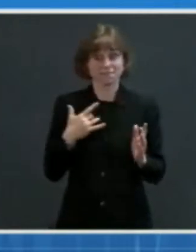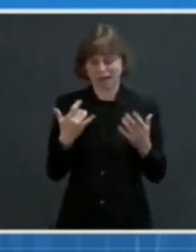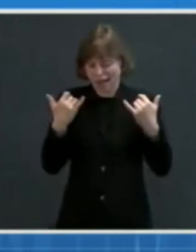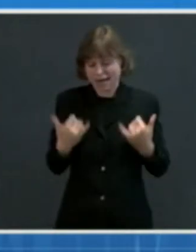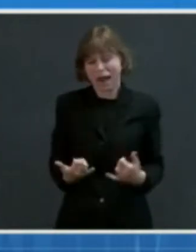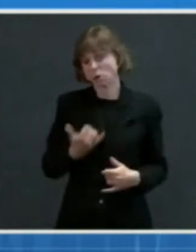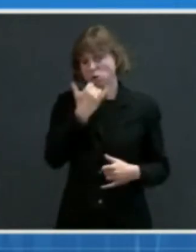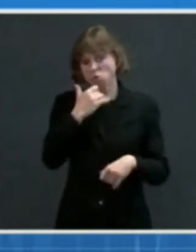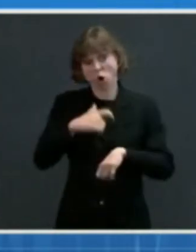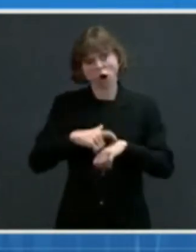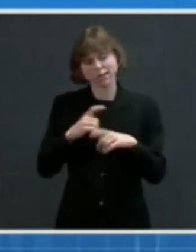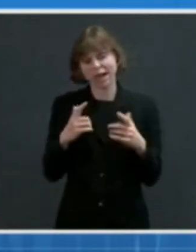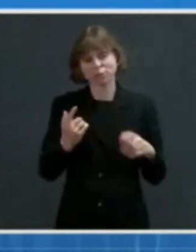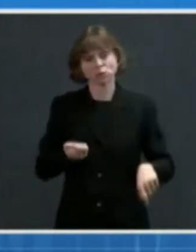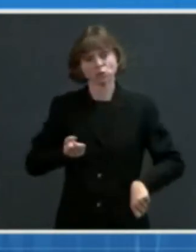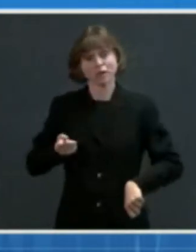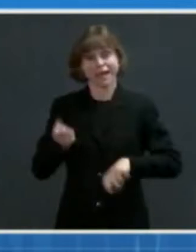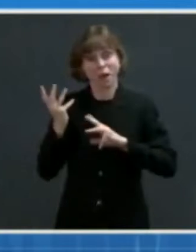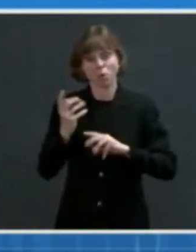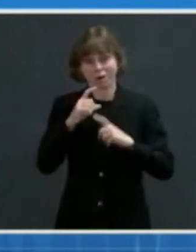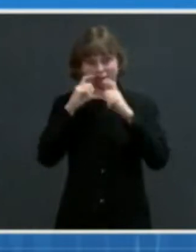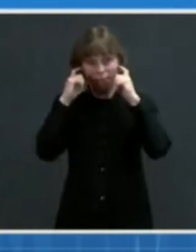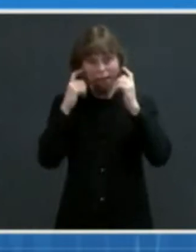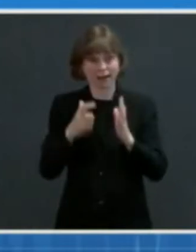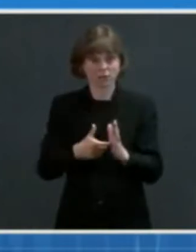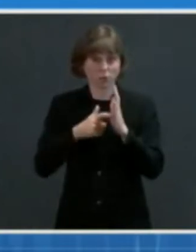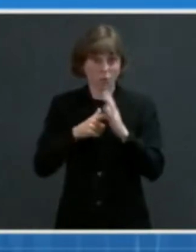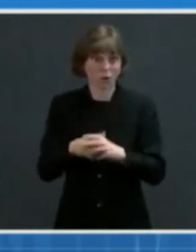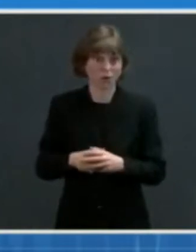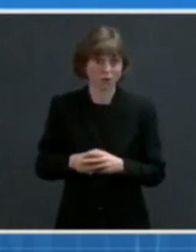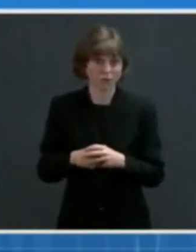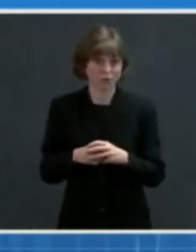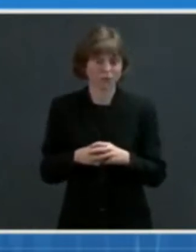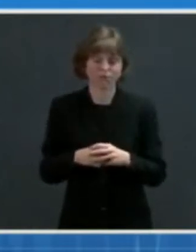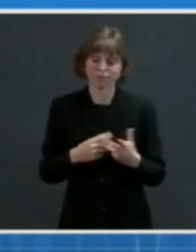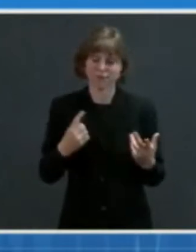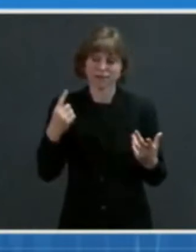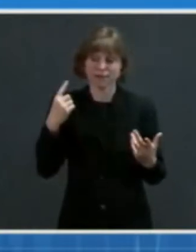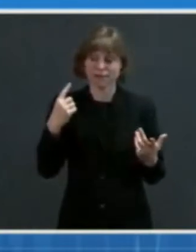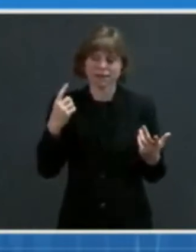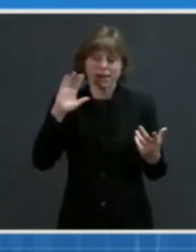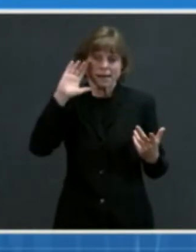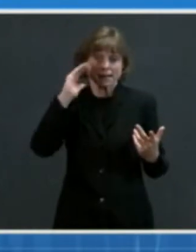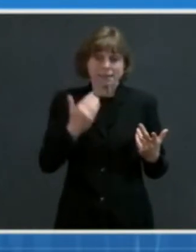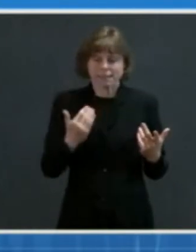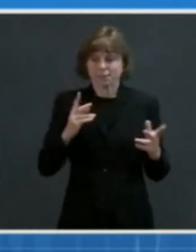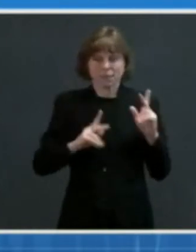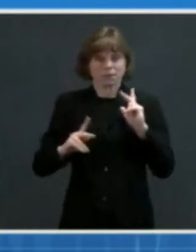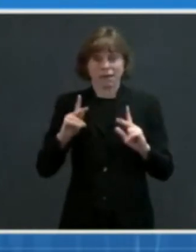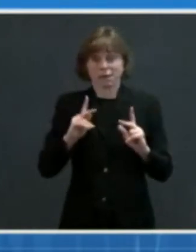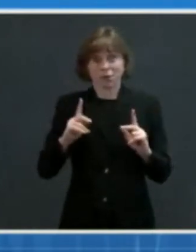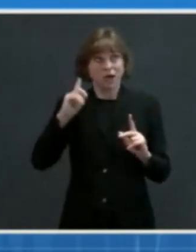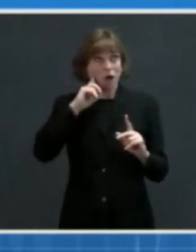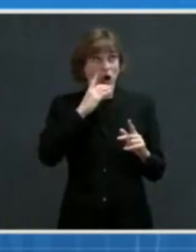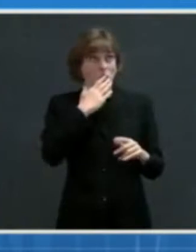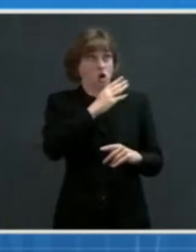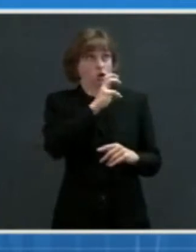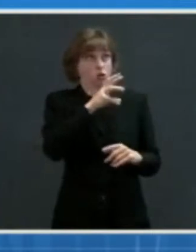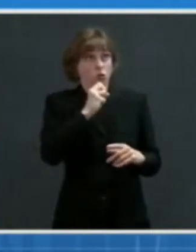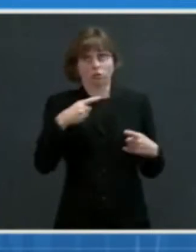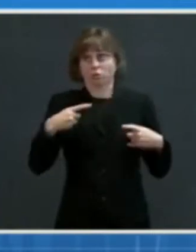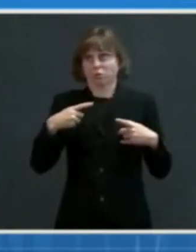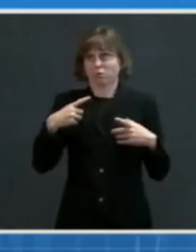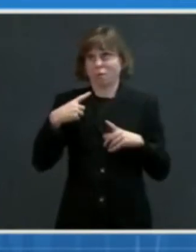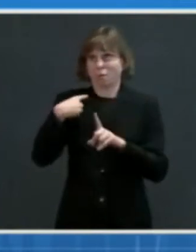mask mandate. I know it seems counterintuitive to folks to hear good news in the coming of vaccines